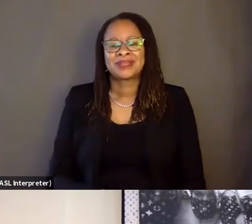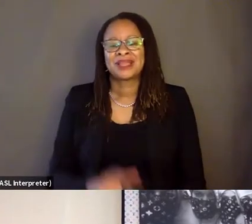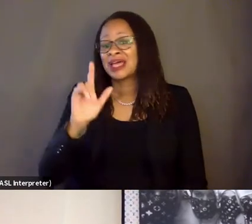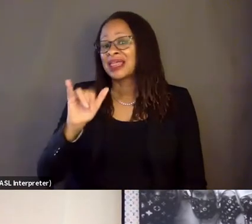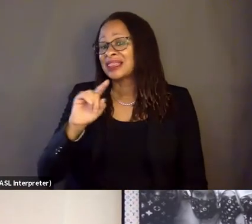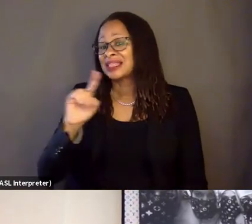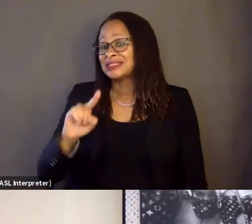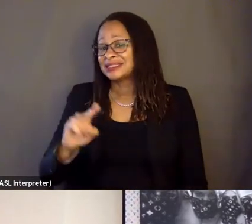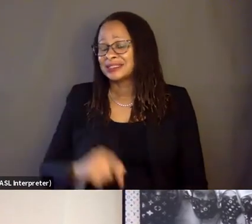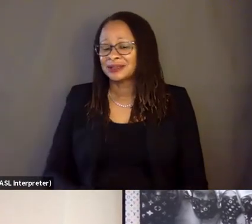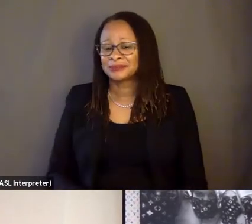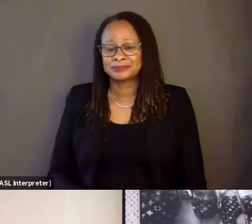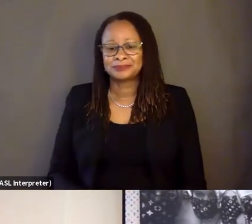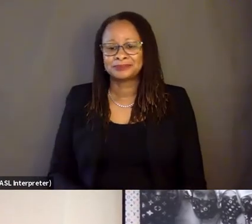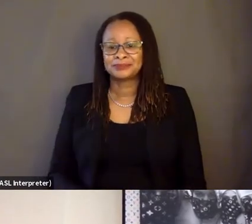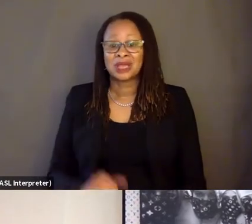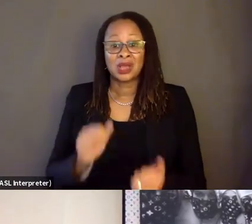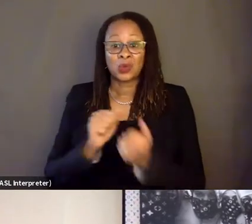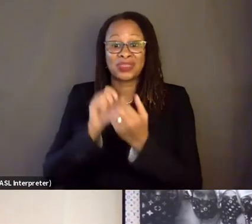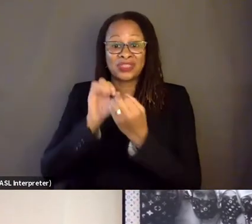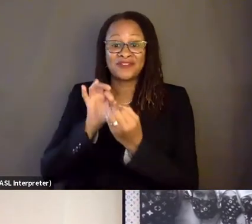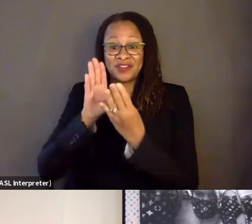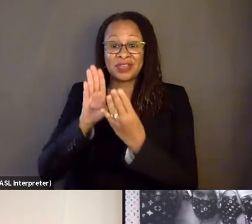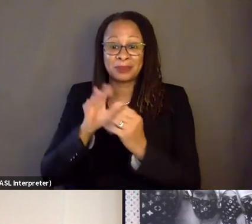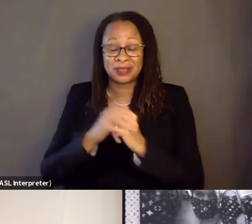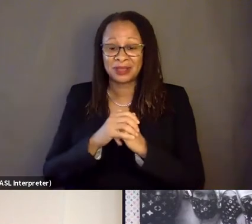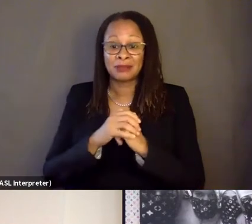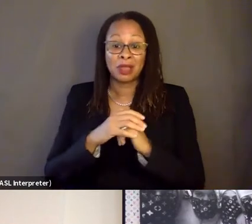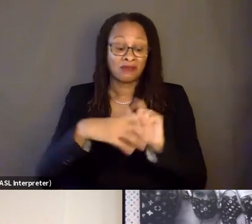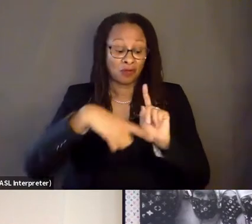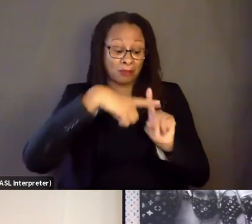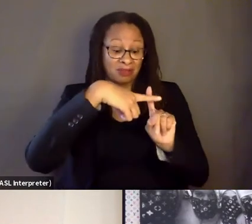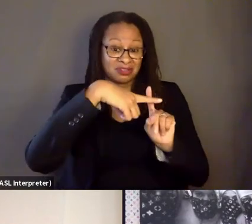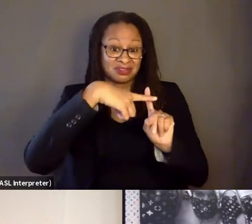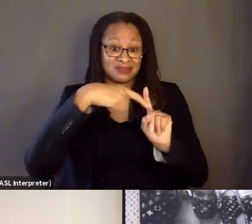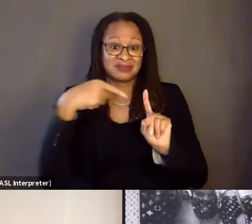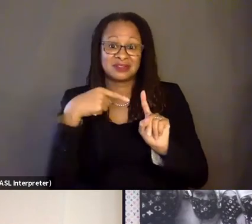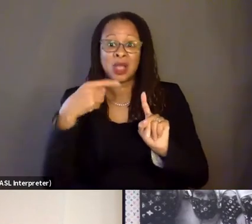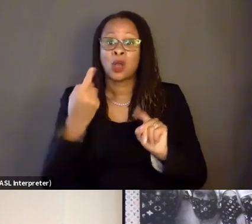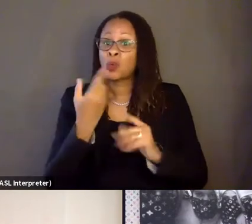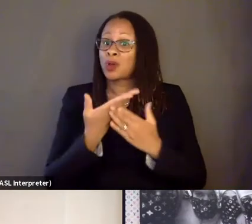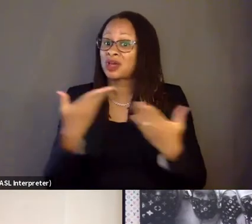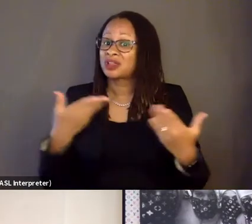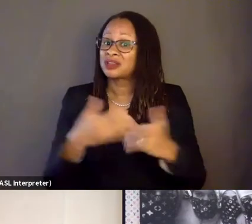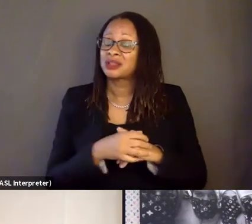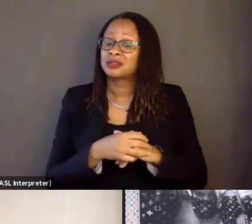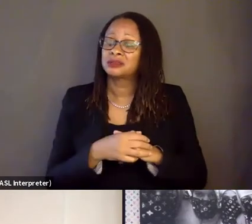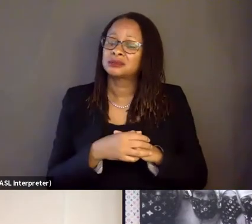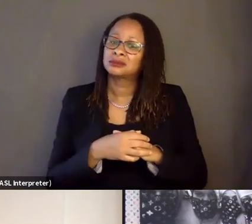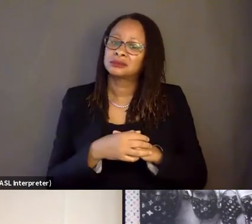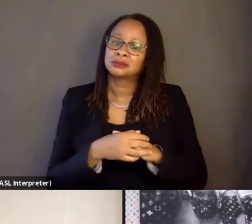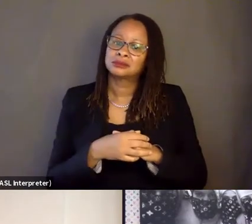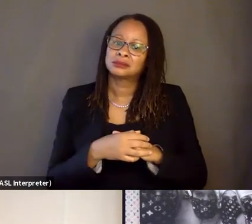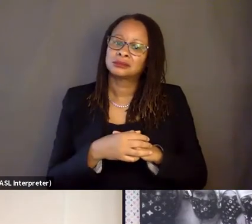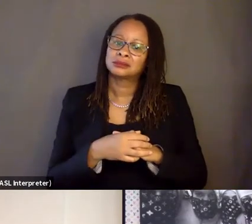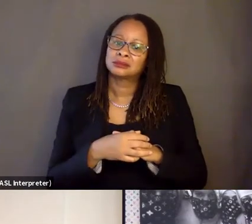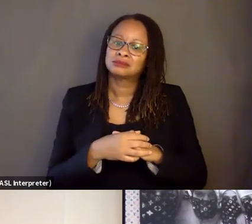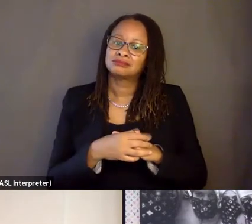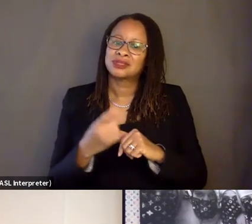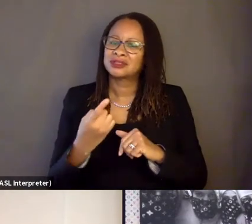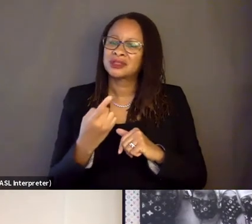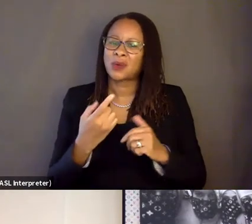Well, there's, you know, so in terms of feedback on the sort of positive side, I think one of the things that I hold with me that was very